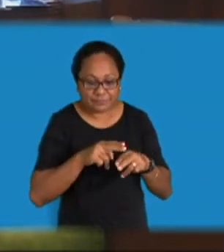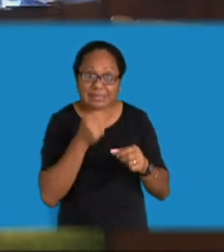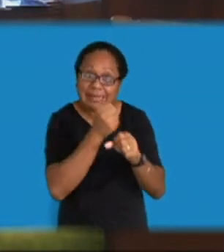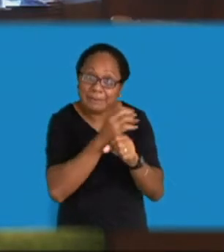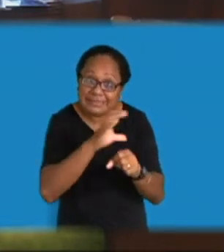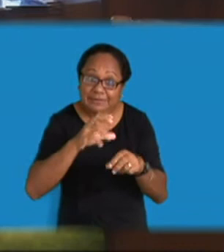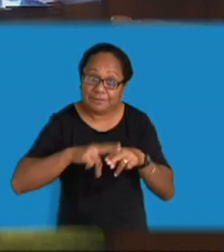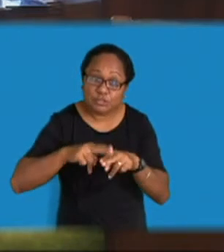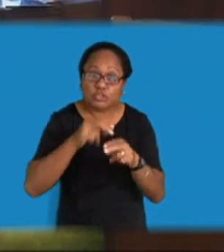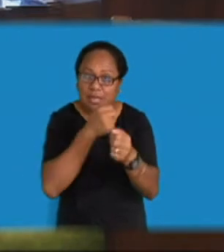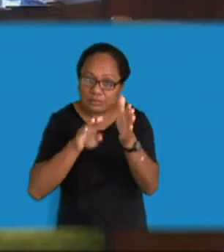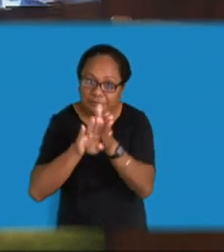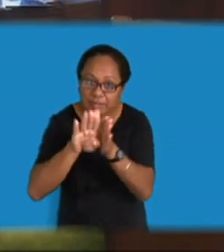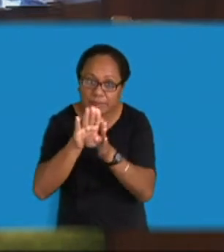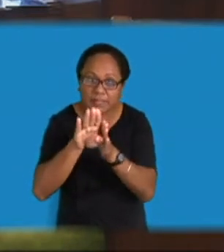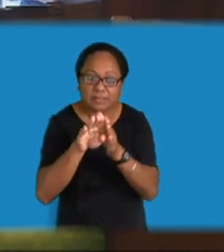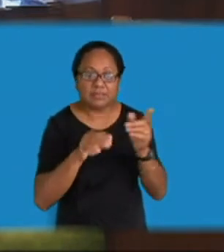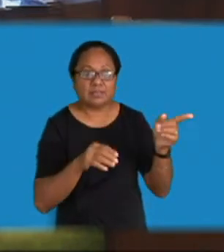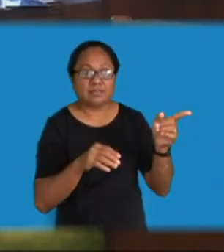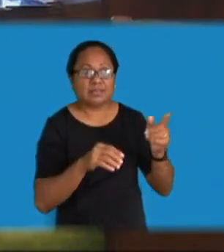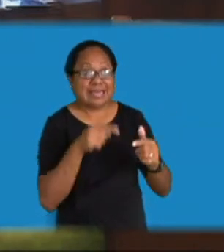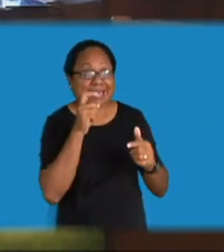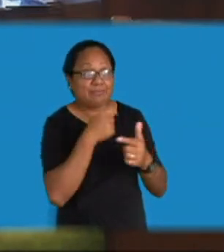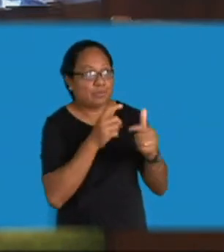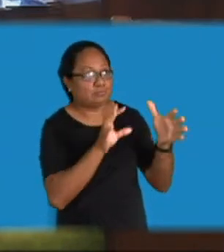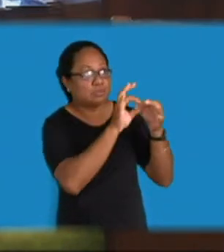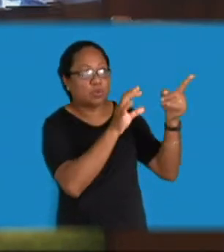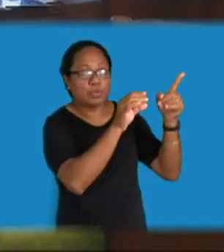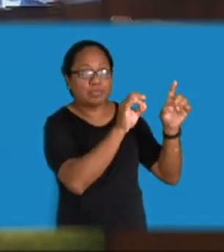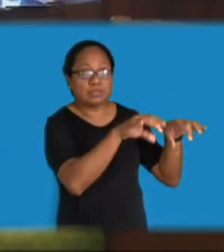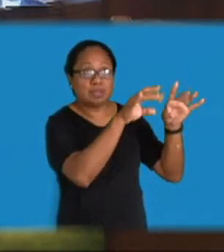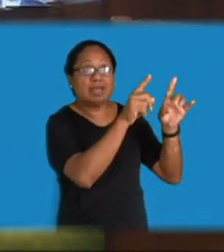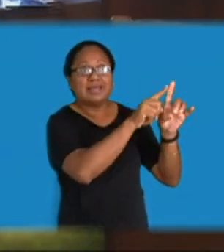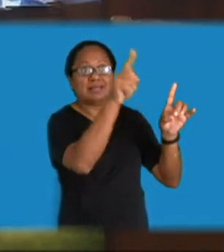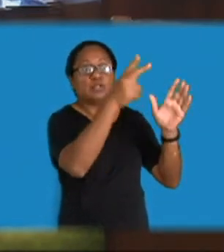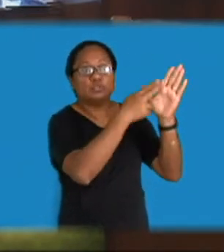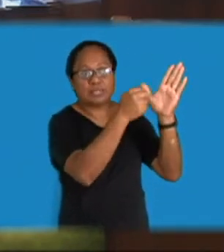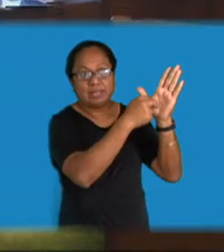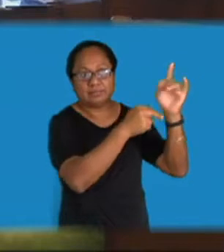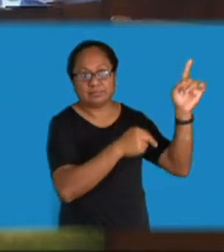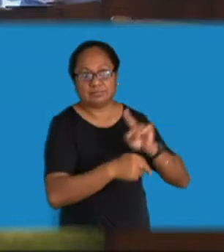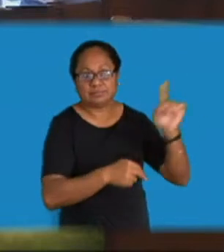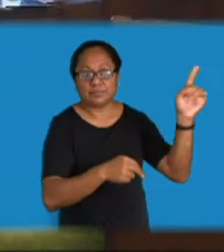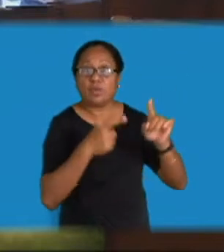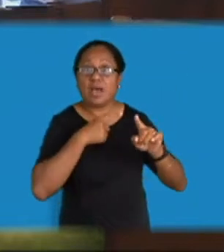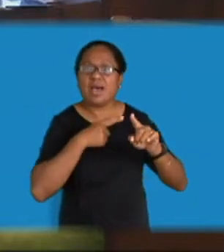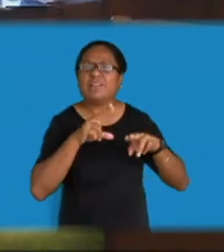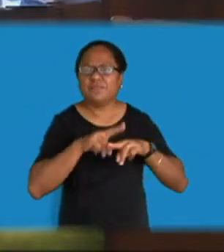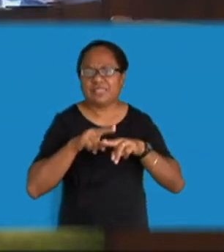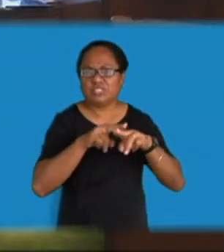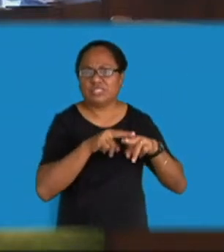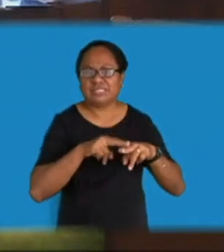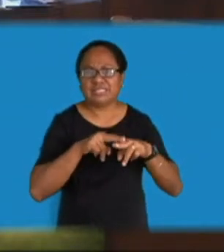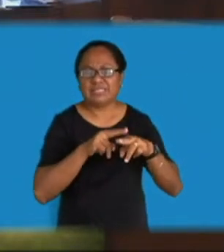approach to forge a favourable partnership with Australia, with our trading partners Australia and New Zealand. As Fiji, we still believe Australia